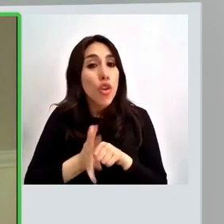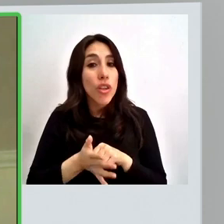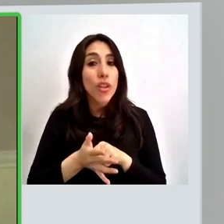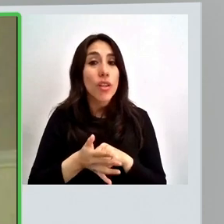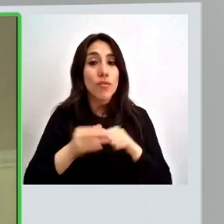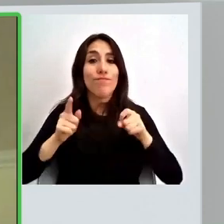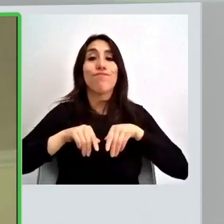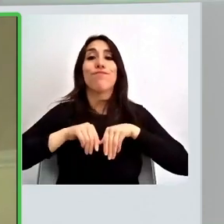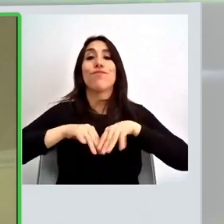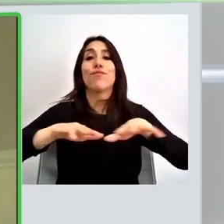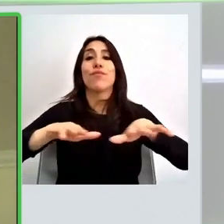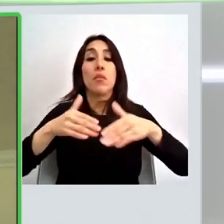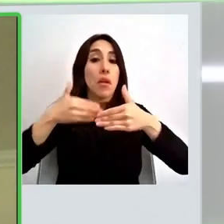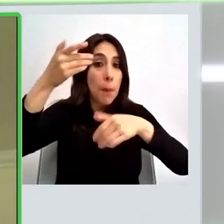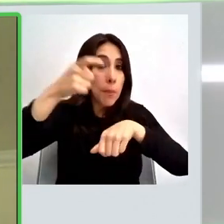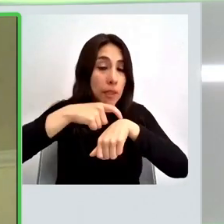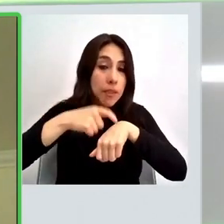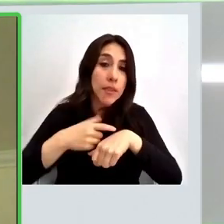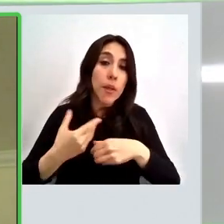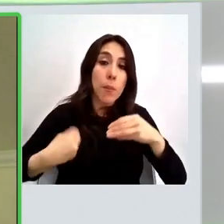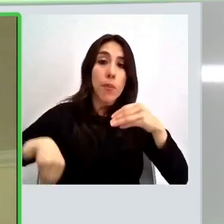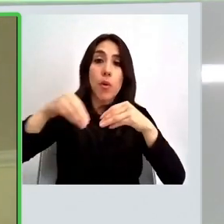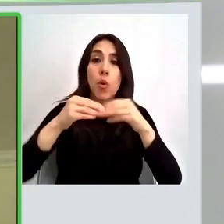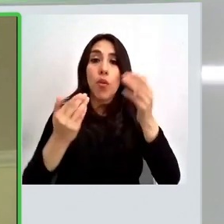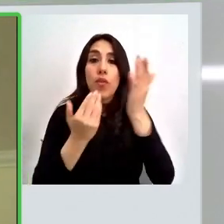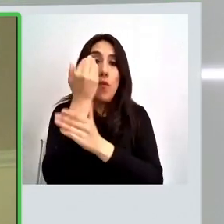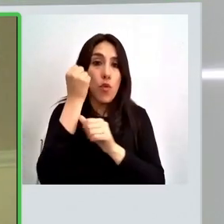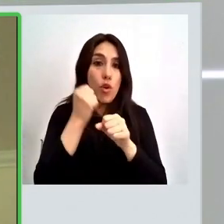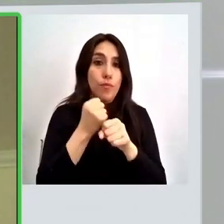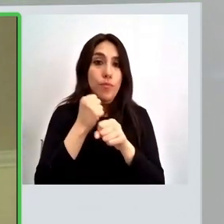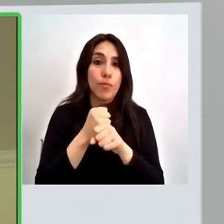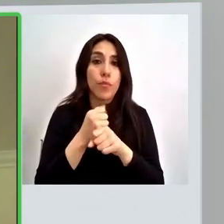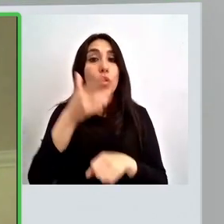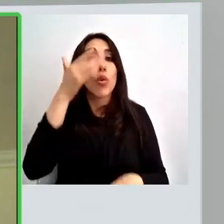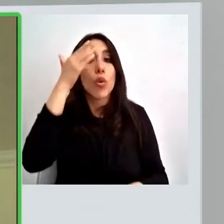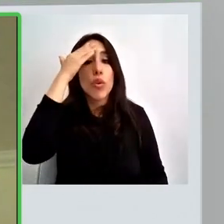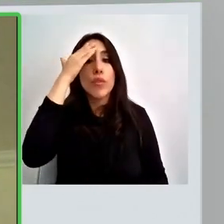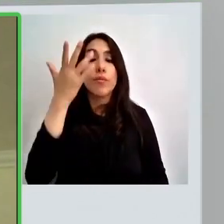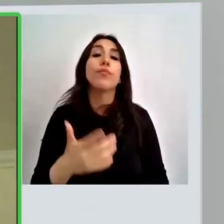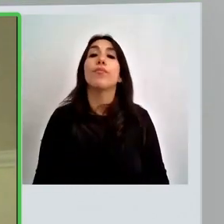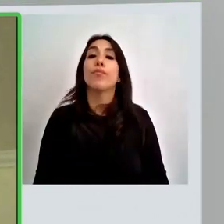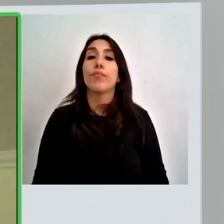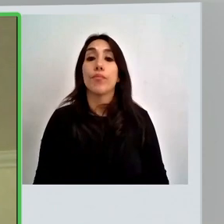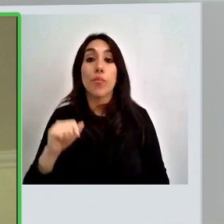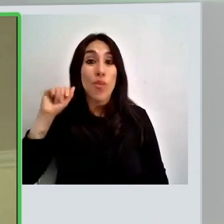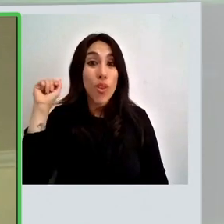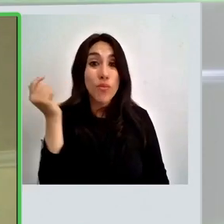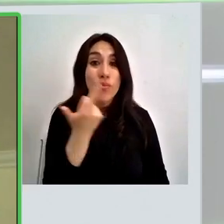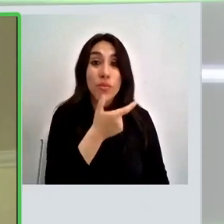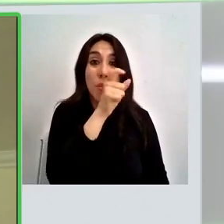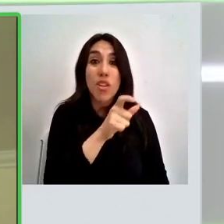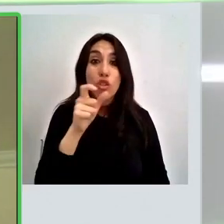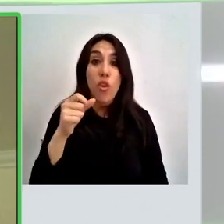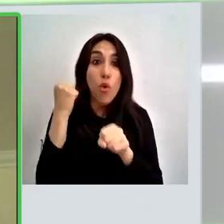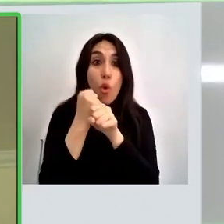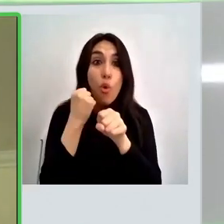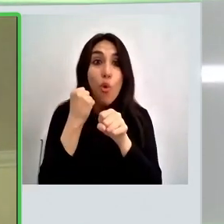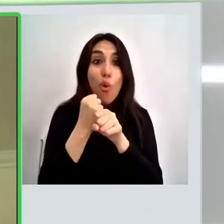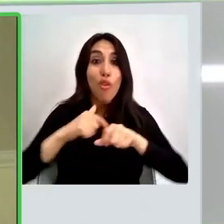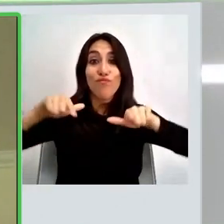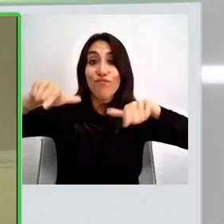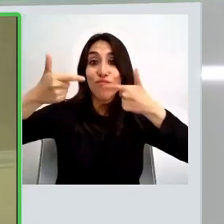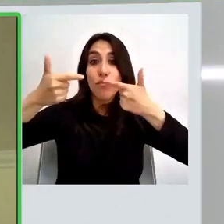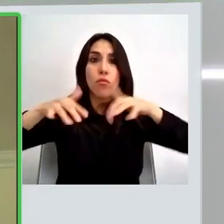Businesses all around the globe have found out that during the pandemic, when their workers were working remotely, a lot of